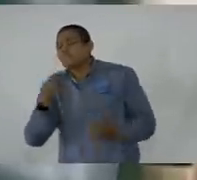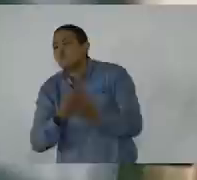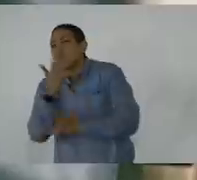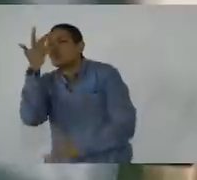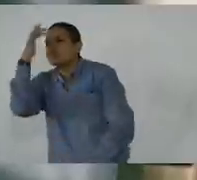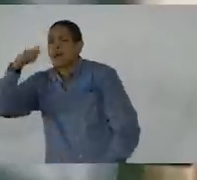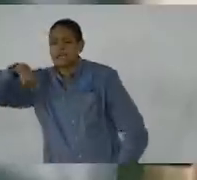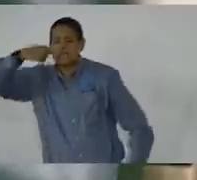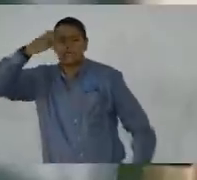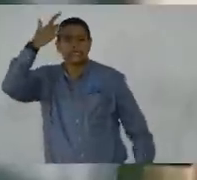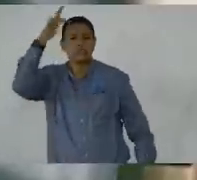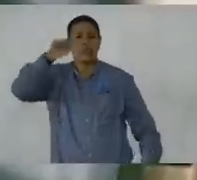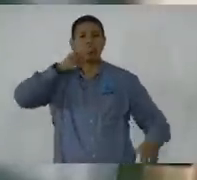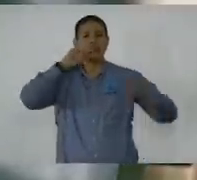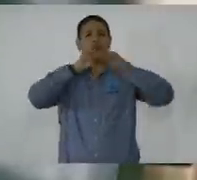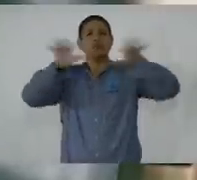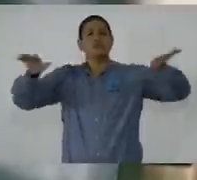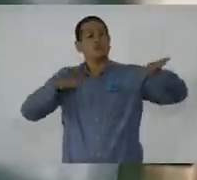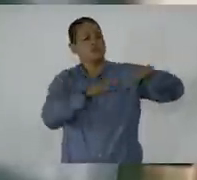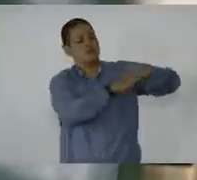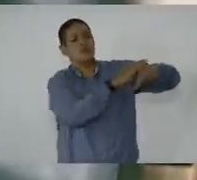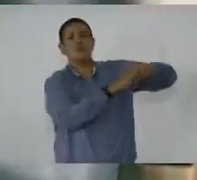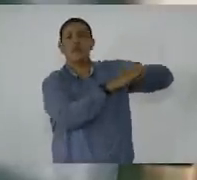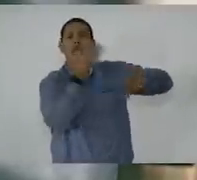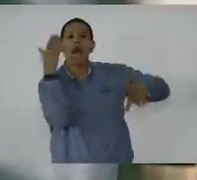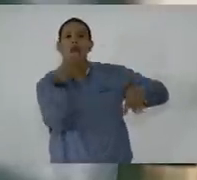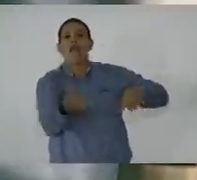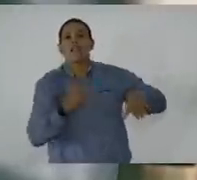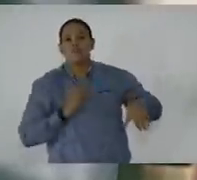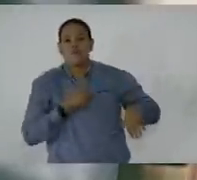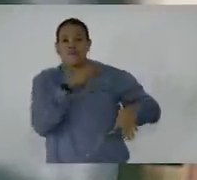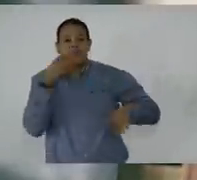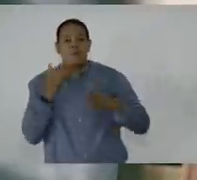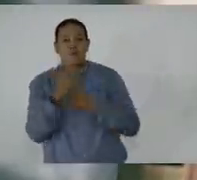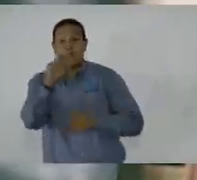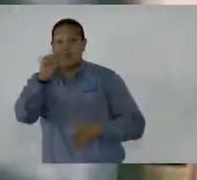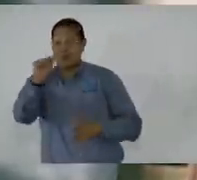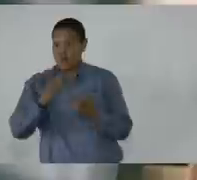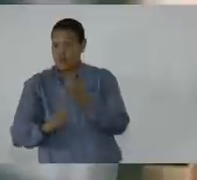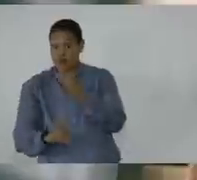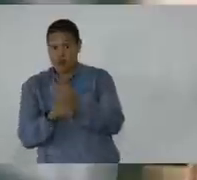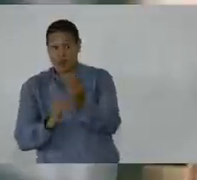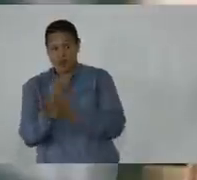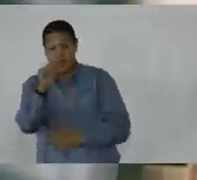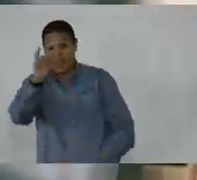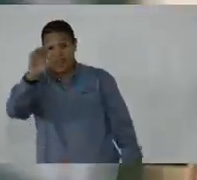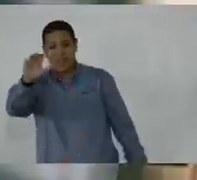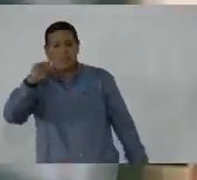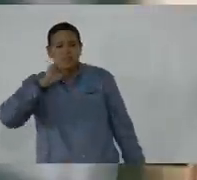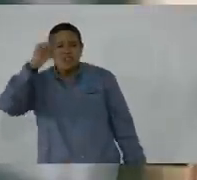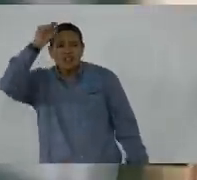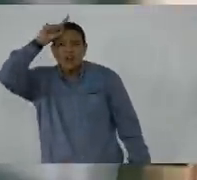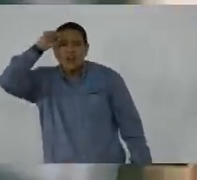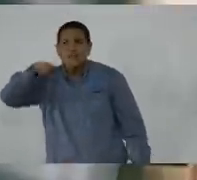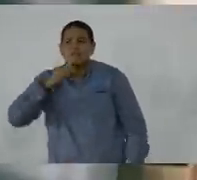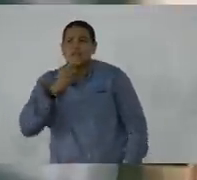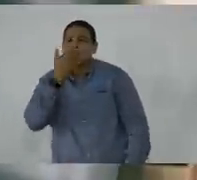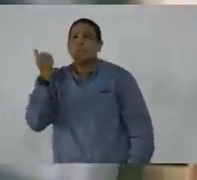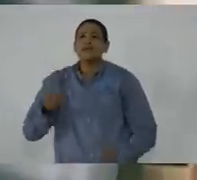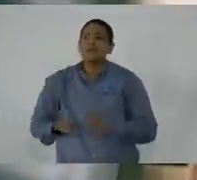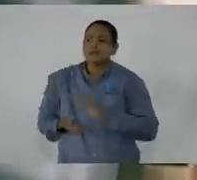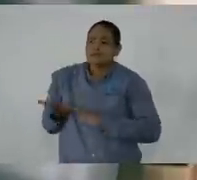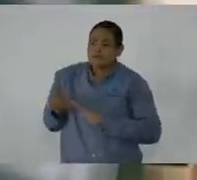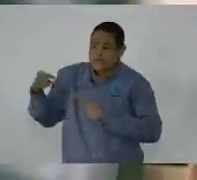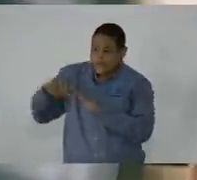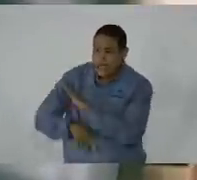we'll be going across the country to help our farmers through RADA and through AIC to understand the better